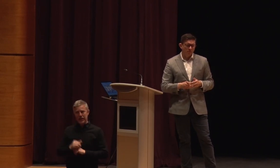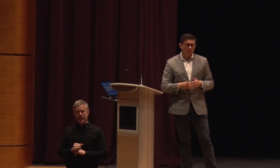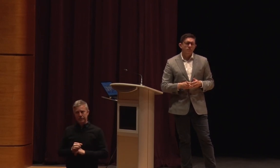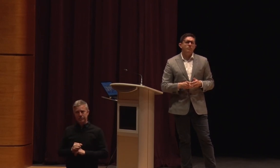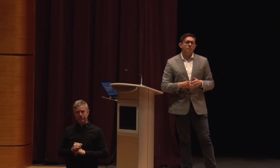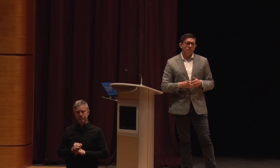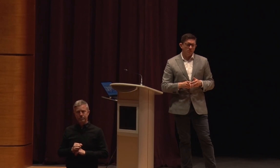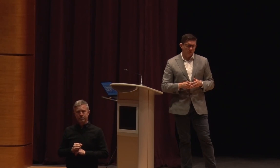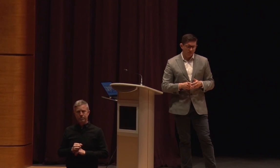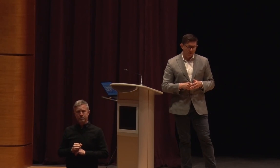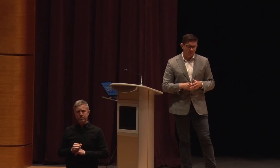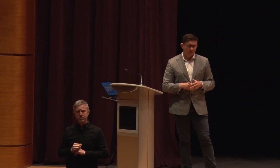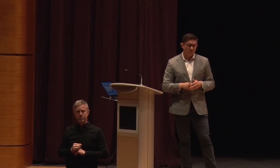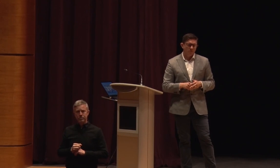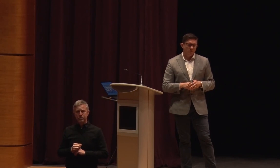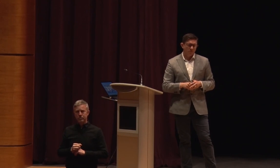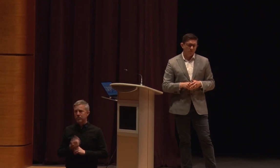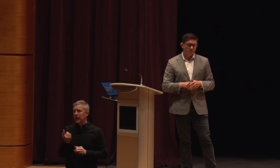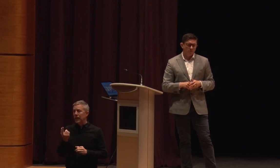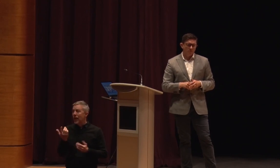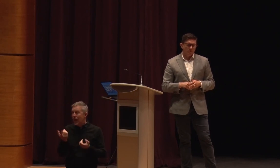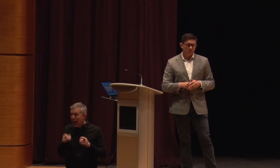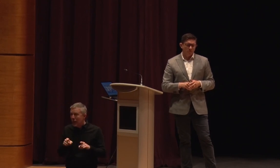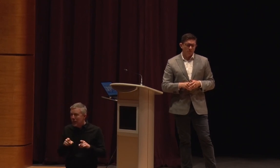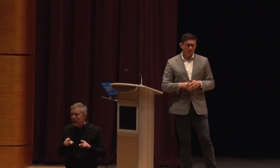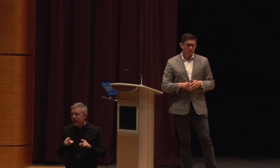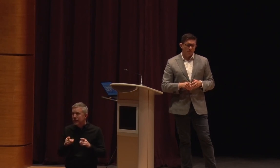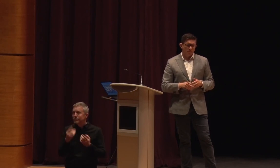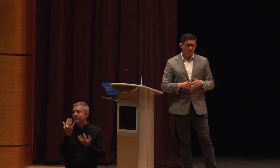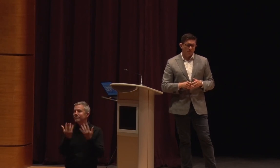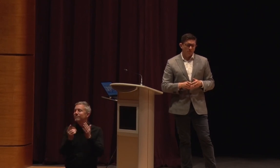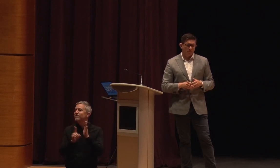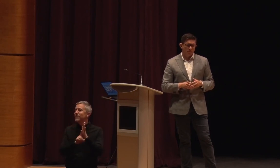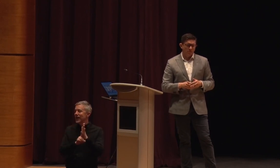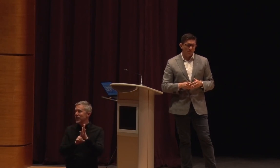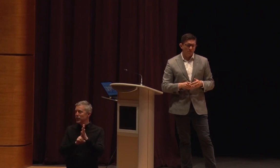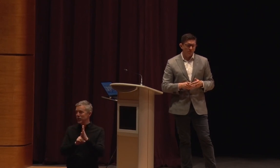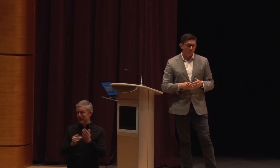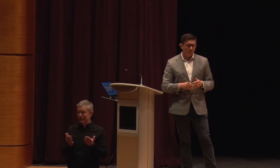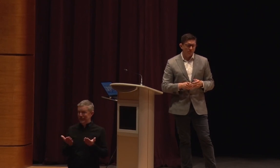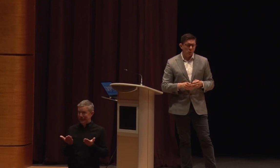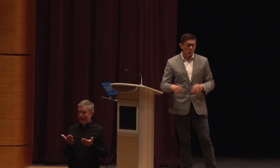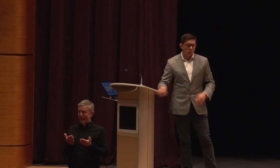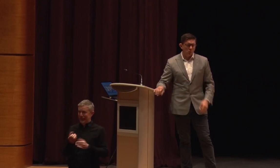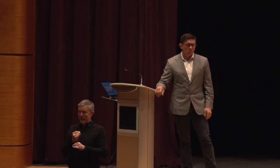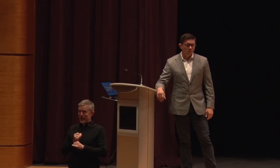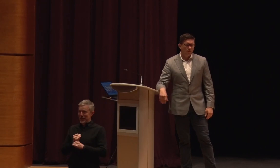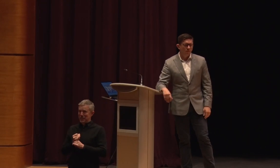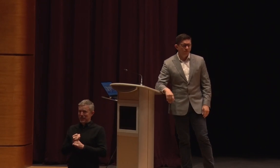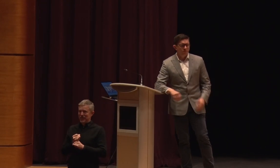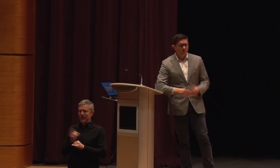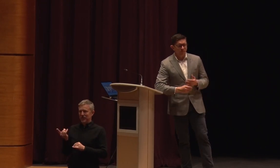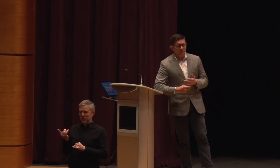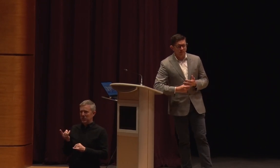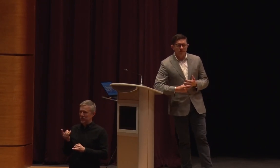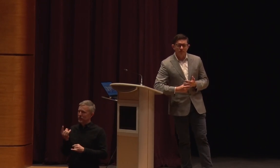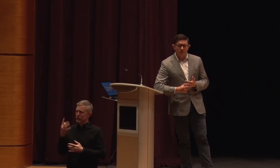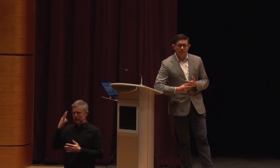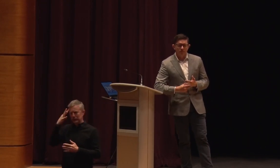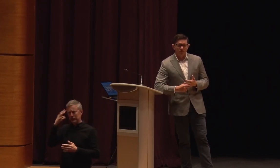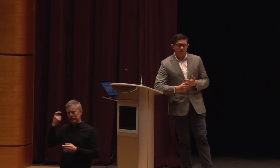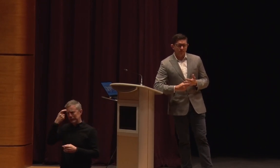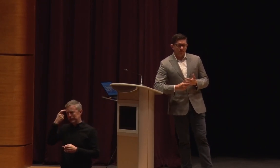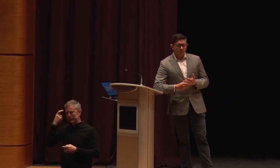And there was a fire drill on campus, a very memorable experience for this student. There was a lot of